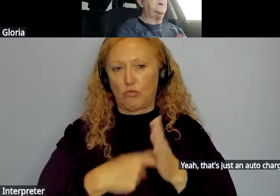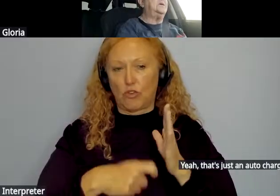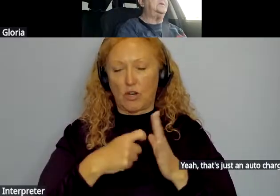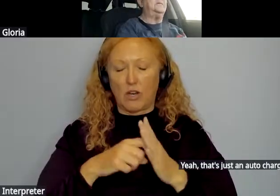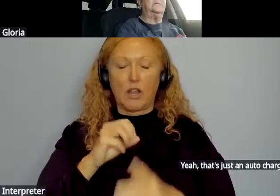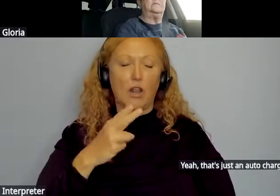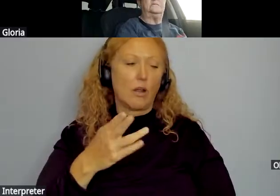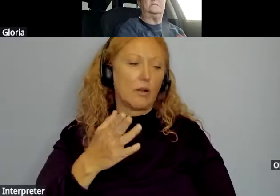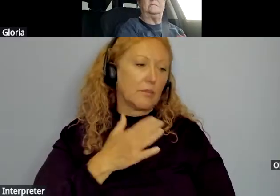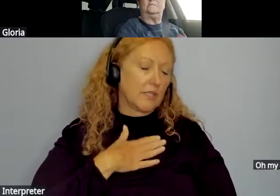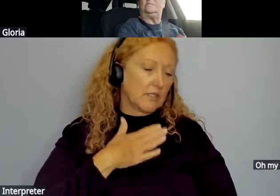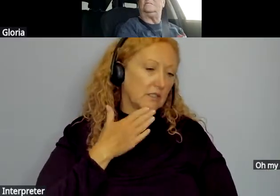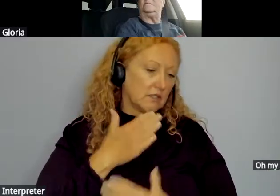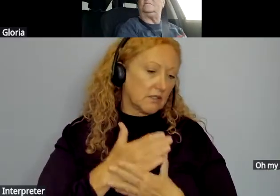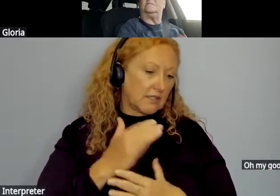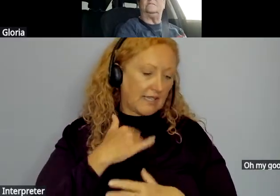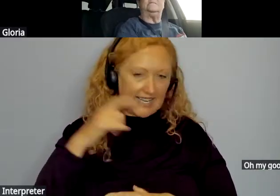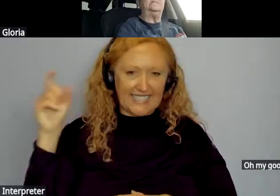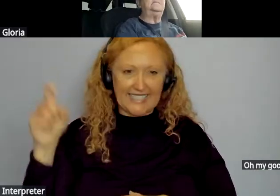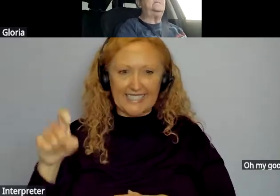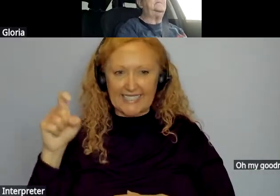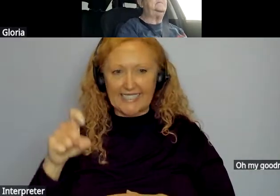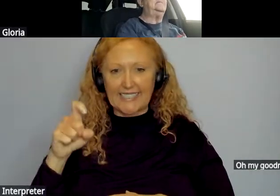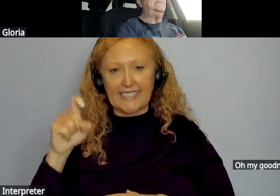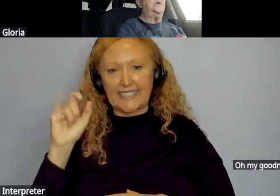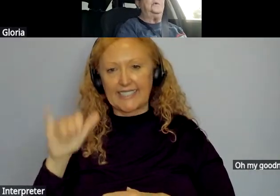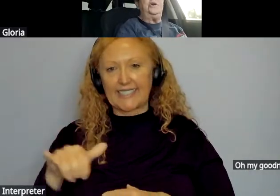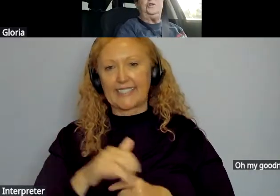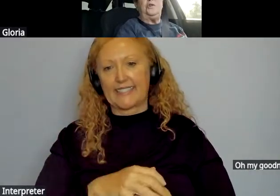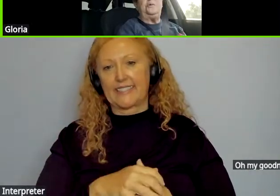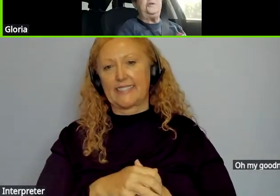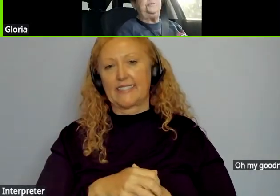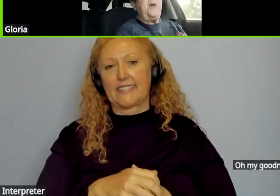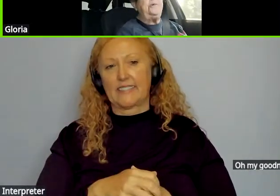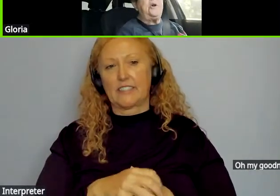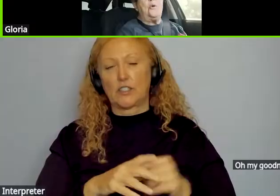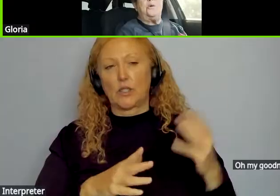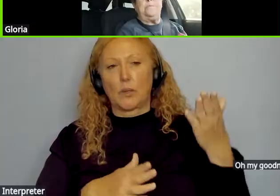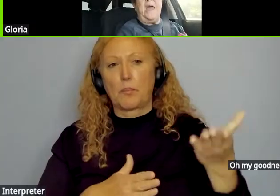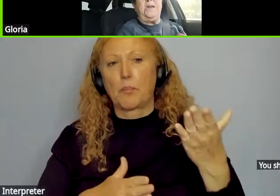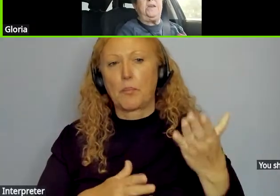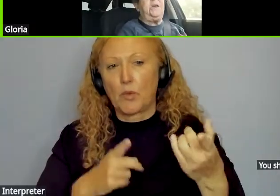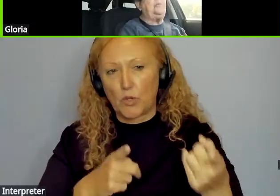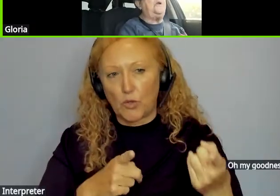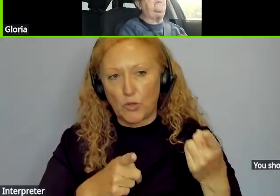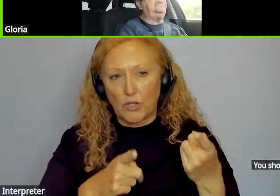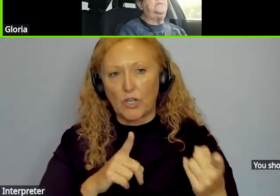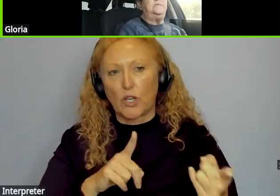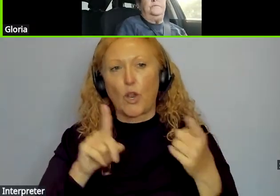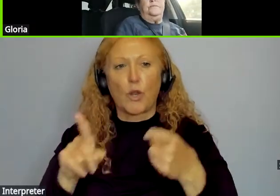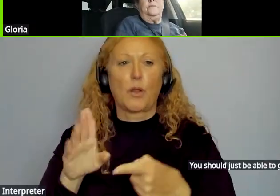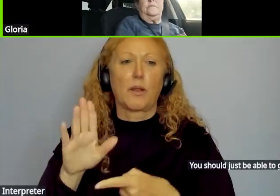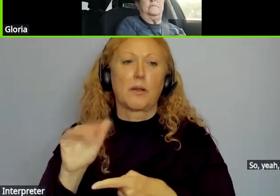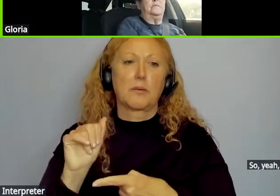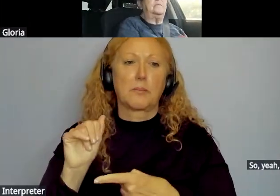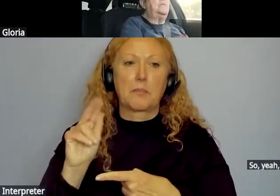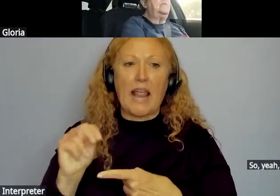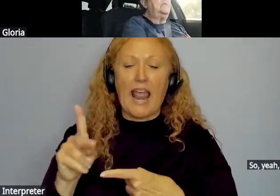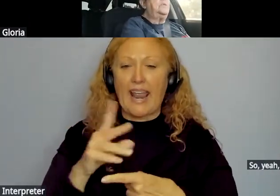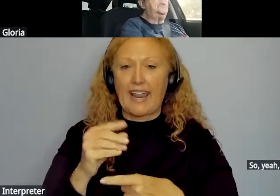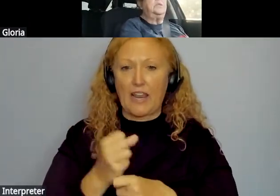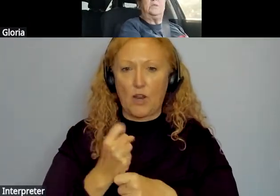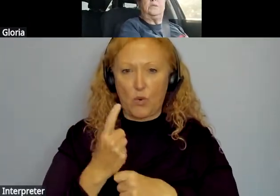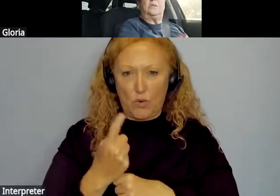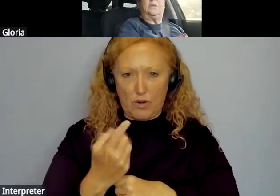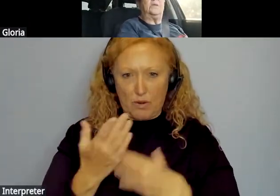my goodness. I need that. You should So So just be able to go to the bank can't and you get what. phone? I wonder is